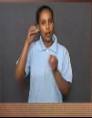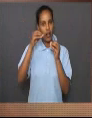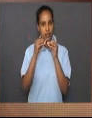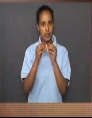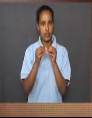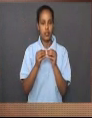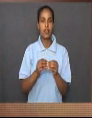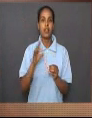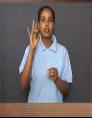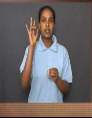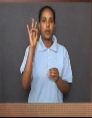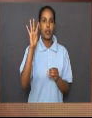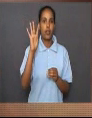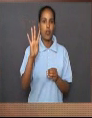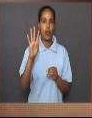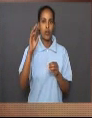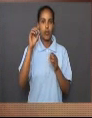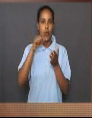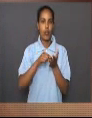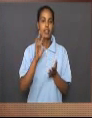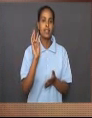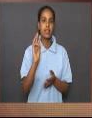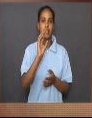273.15 plus